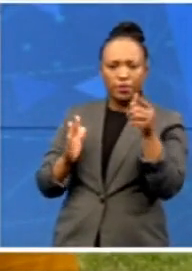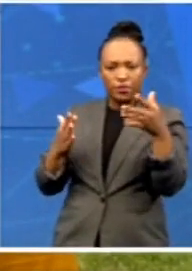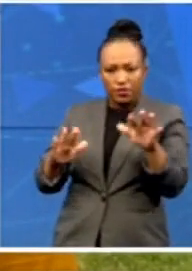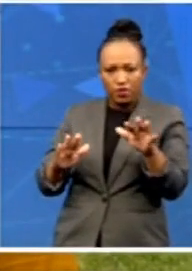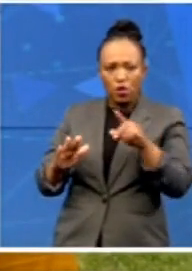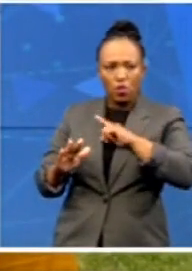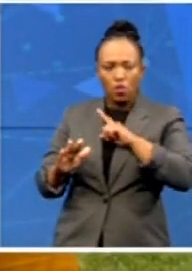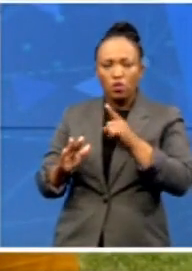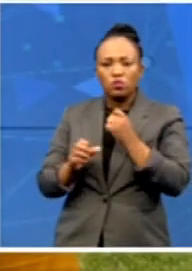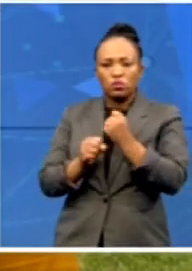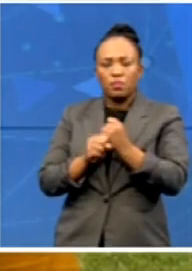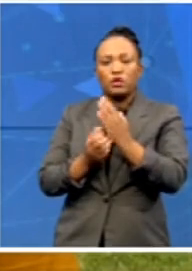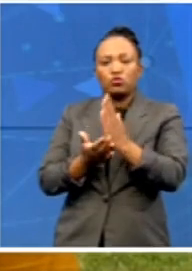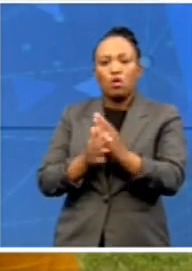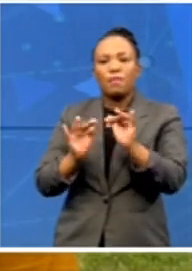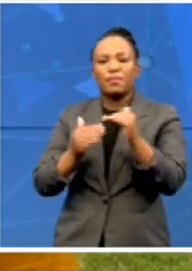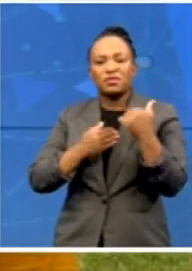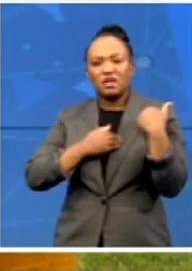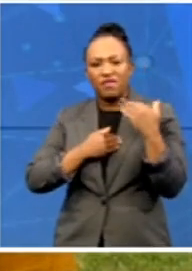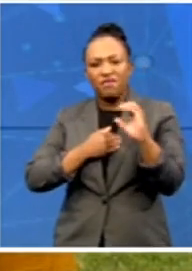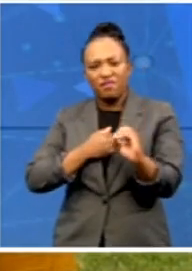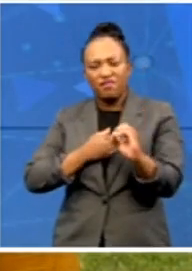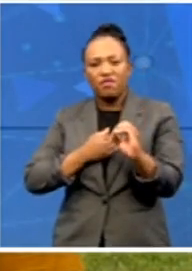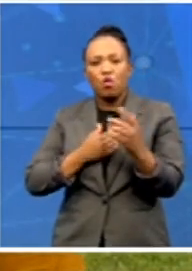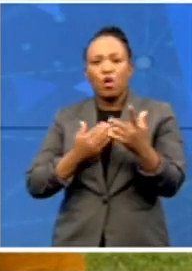safe in the Eastern Cape.